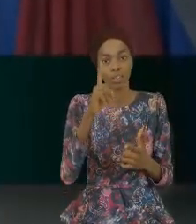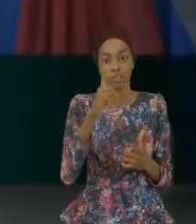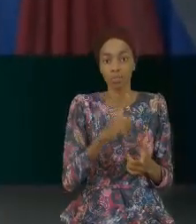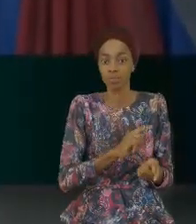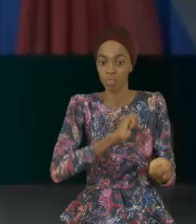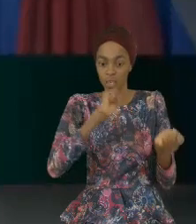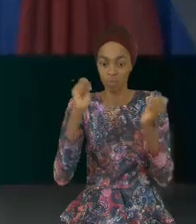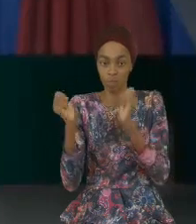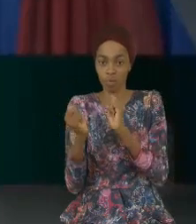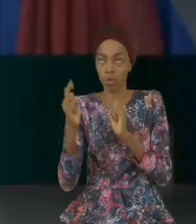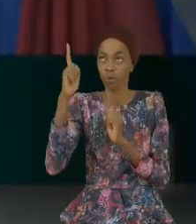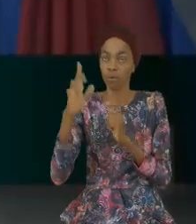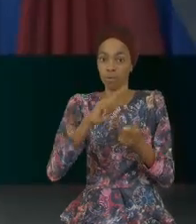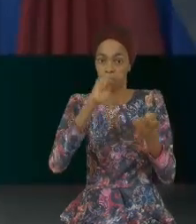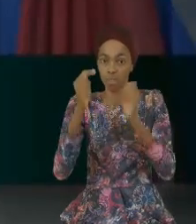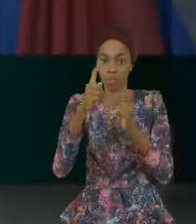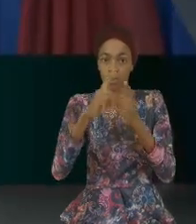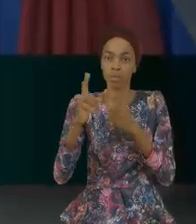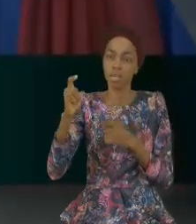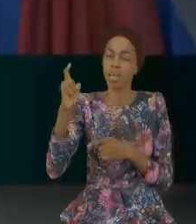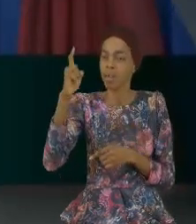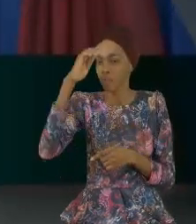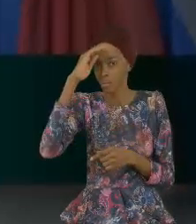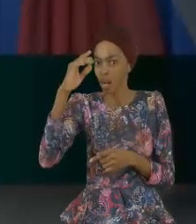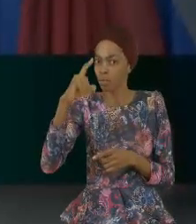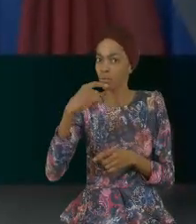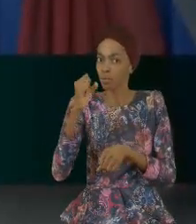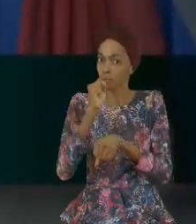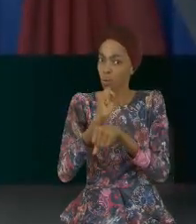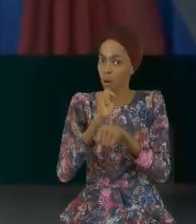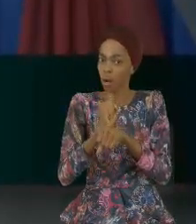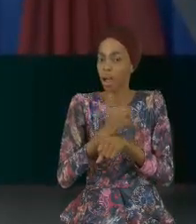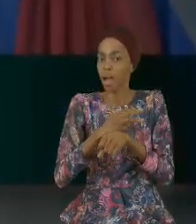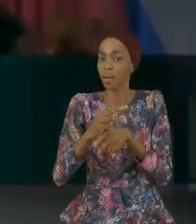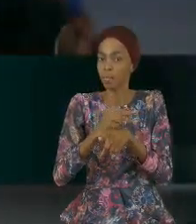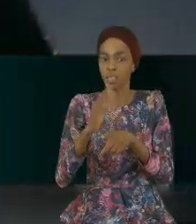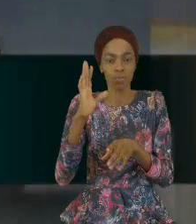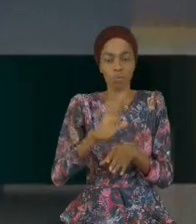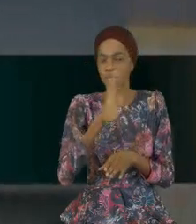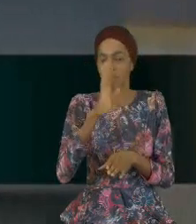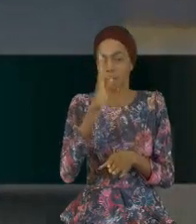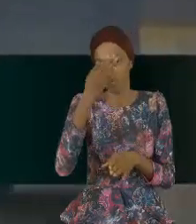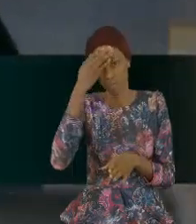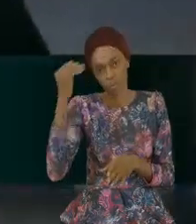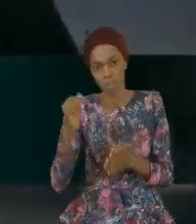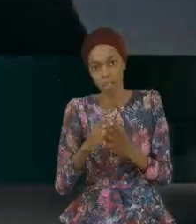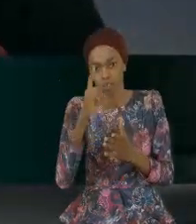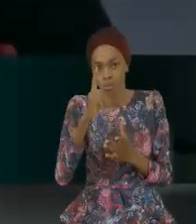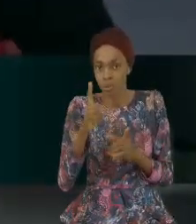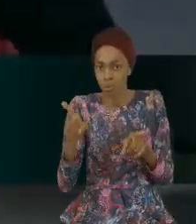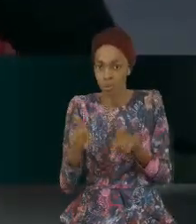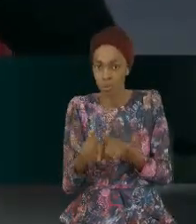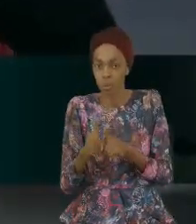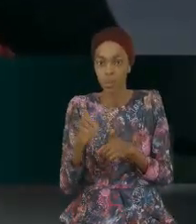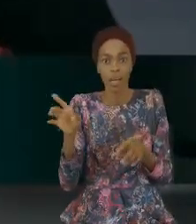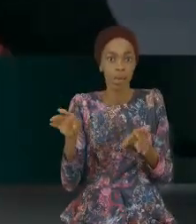man whose work and legacy and ministry will never be forgotten. That you too, by the side of